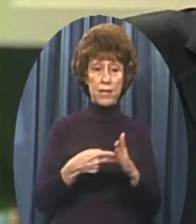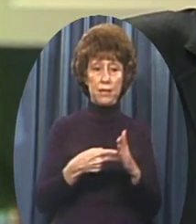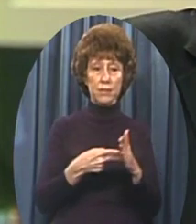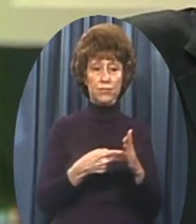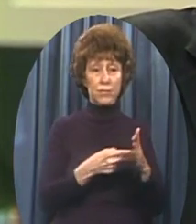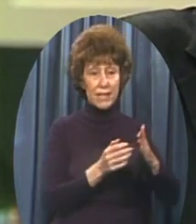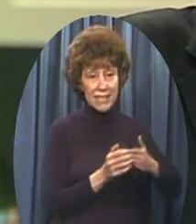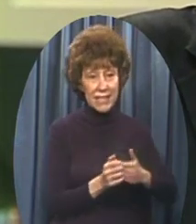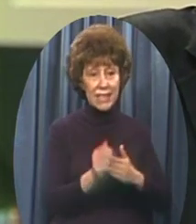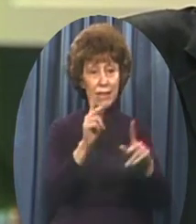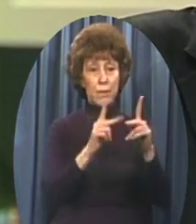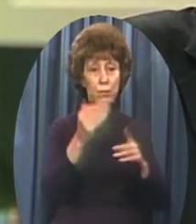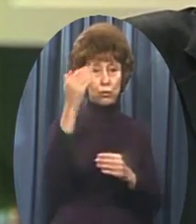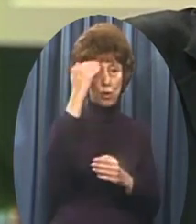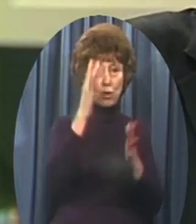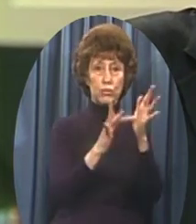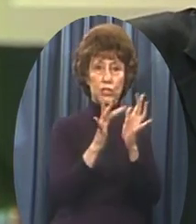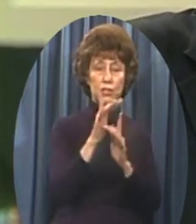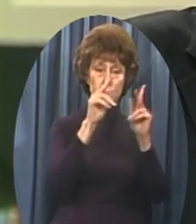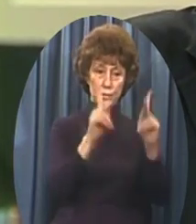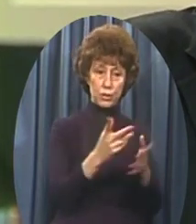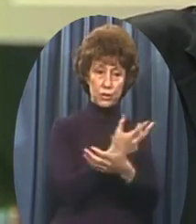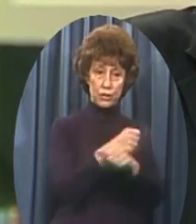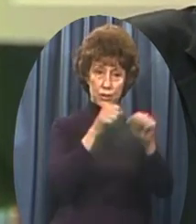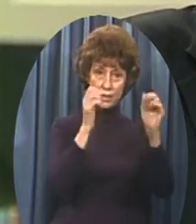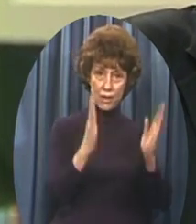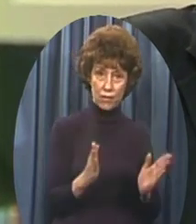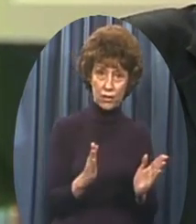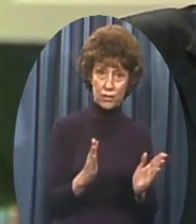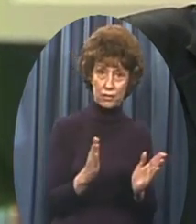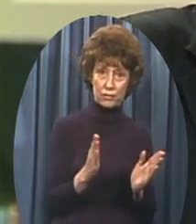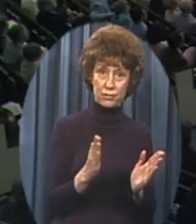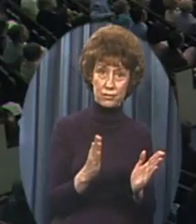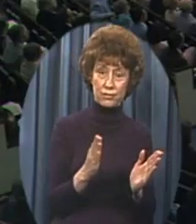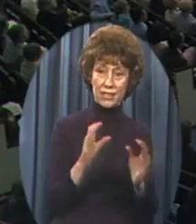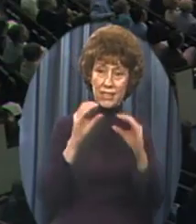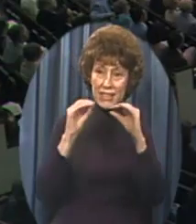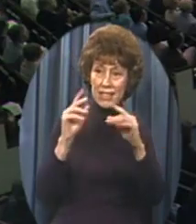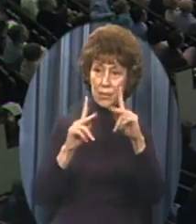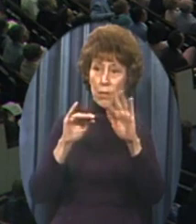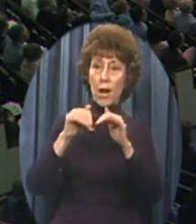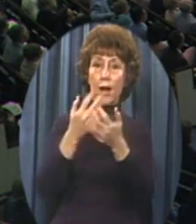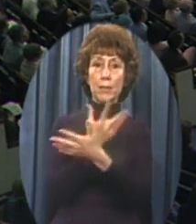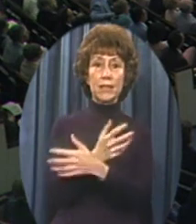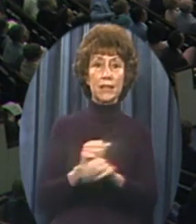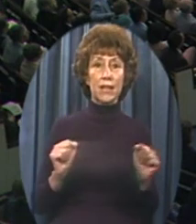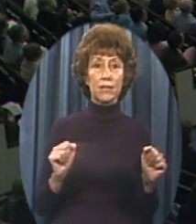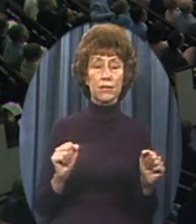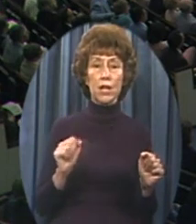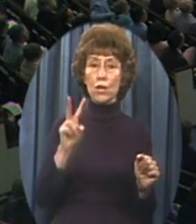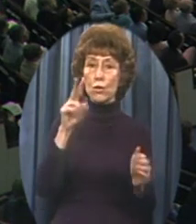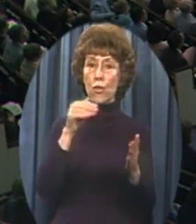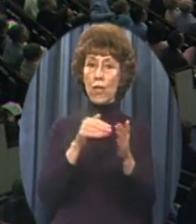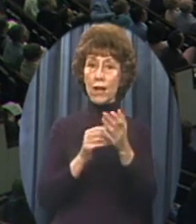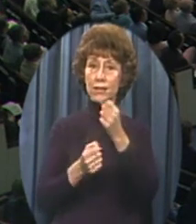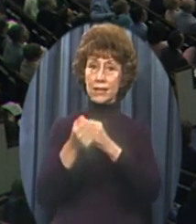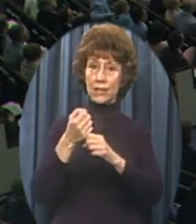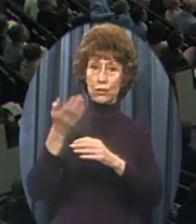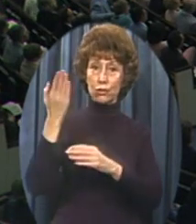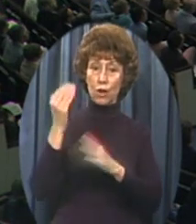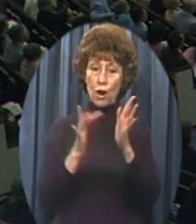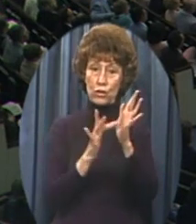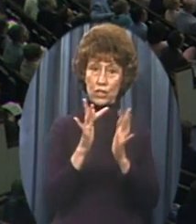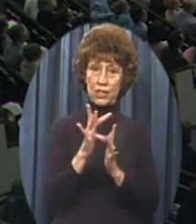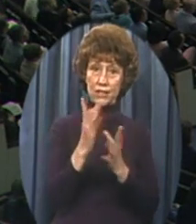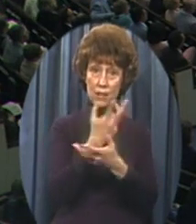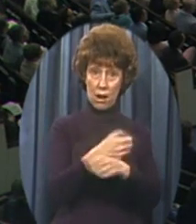Leading people to the saving knowledge of the Lord Jesus. 2,000 years ago, our Savior died upon a cross to keep